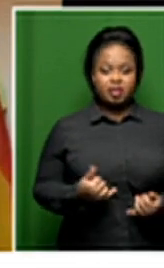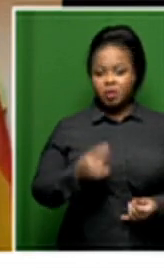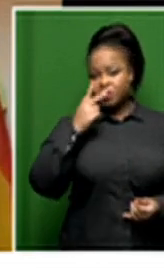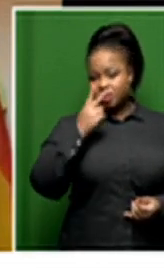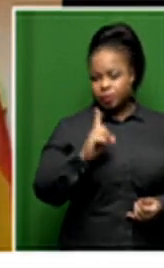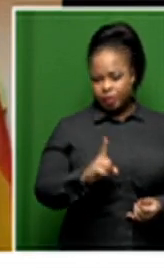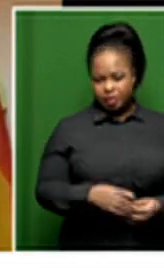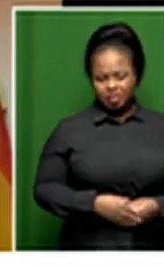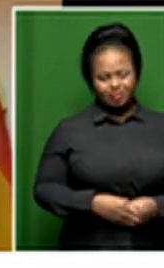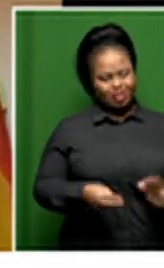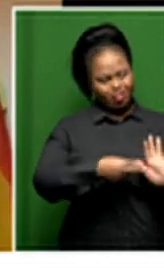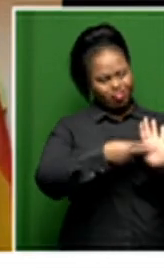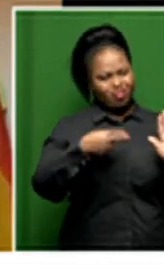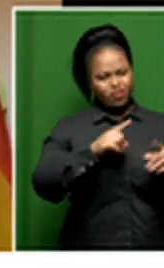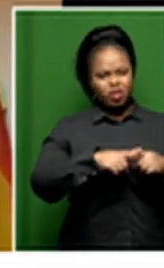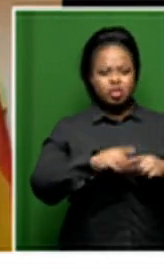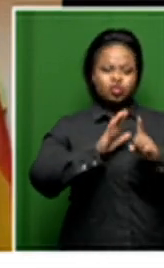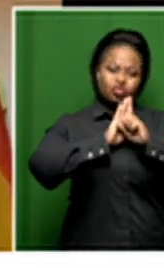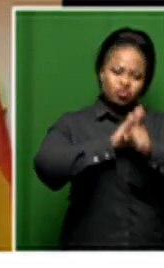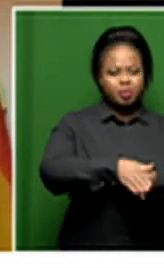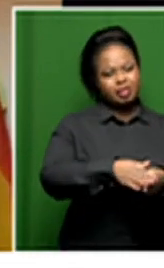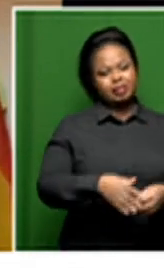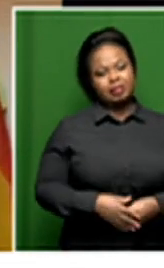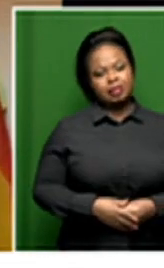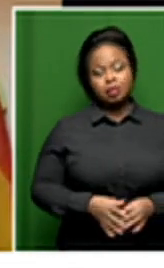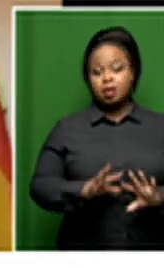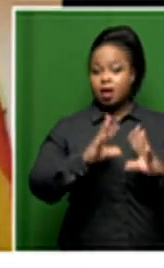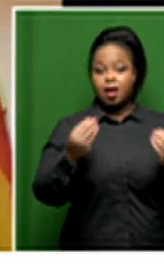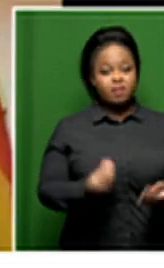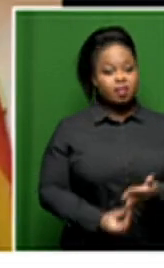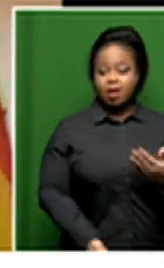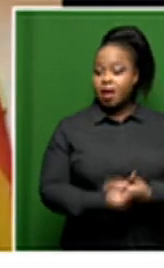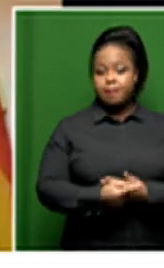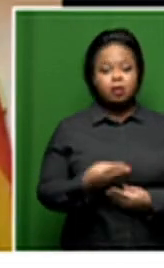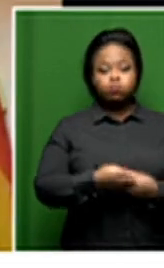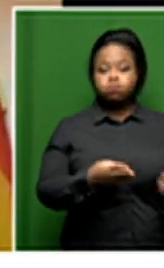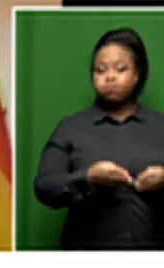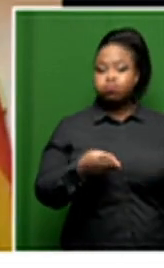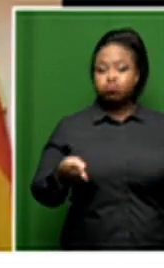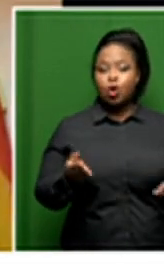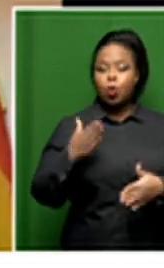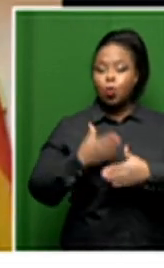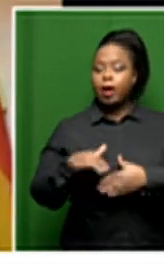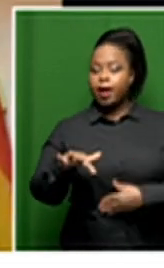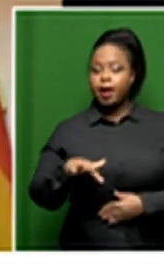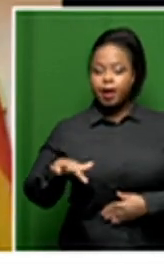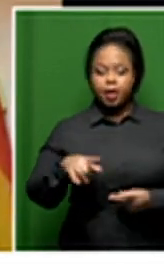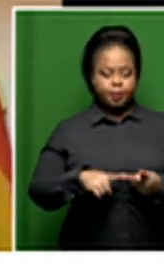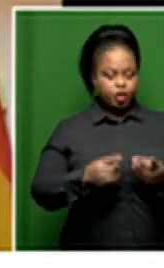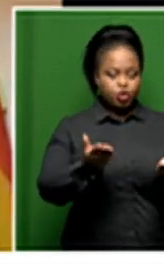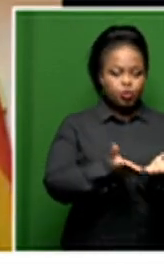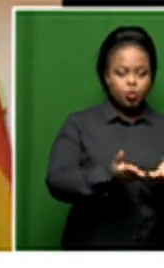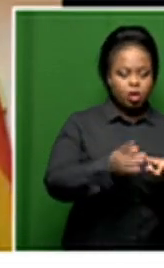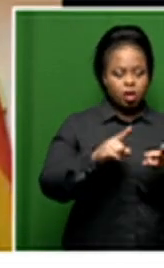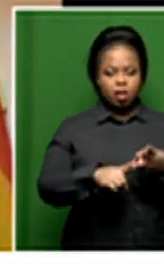it's stigma, it's discrimination. We're seeing this happening in the workplace, in the school level. We're seeing this happening